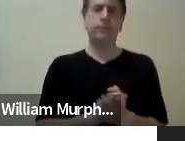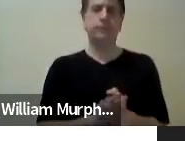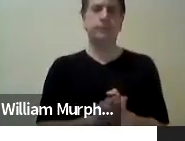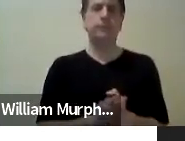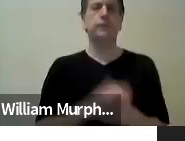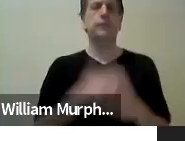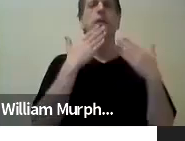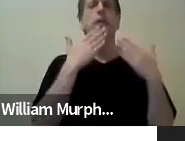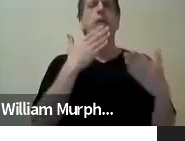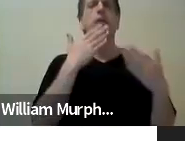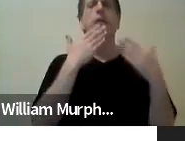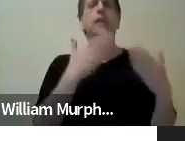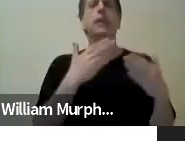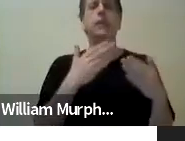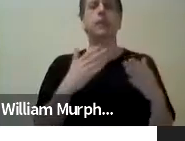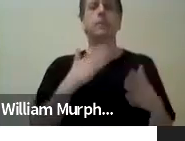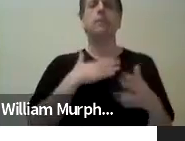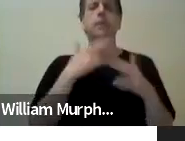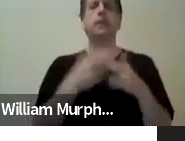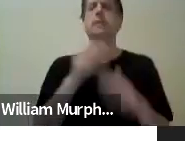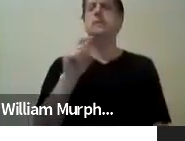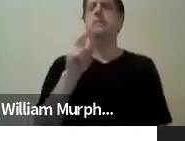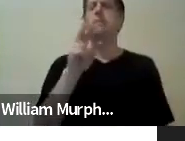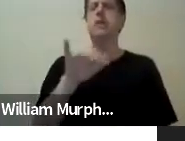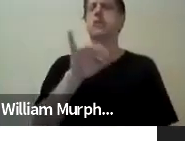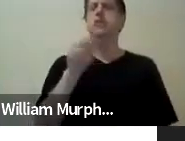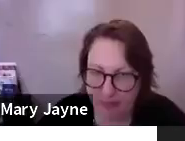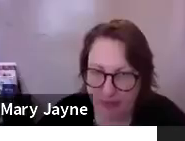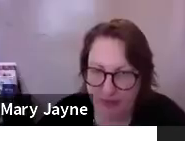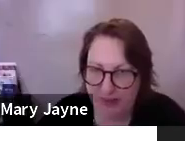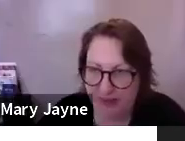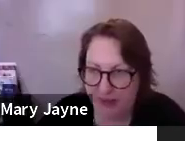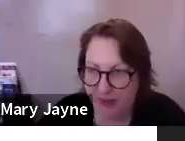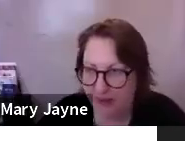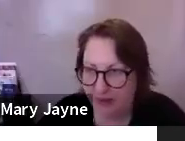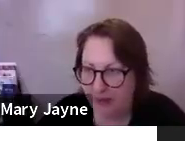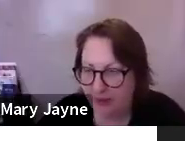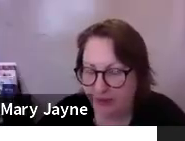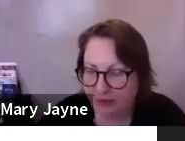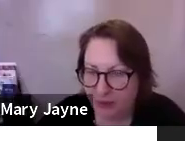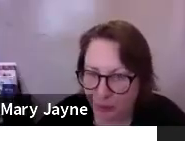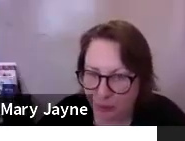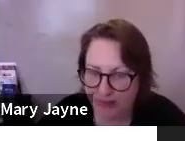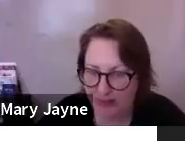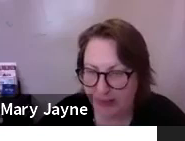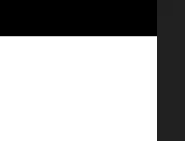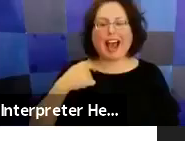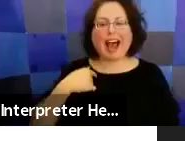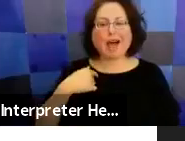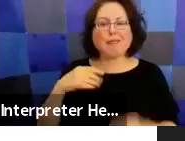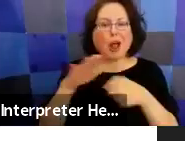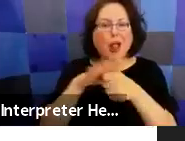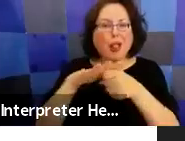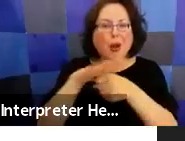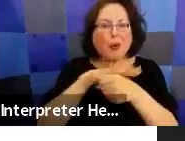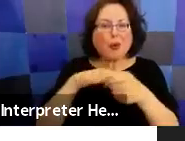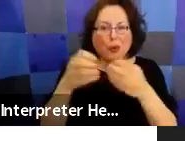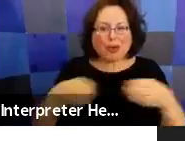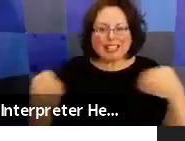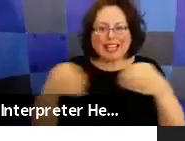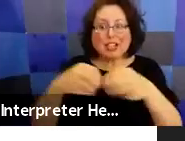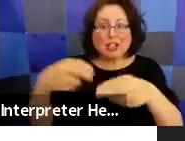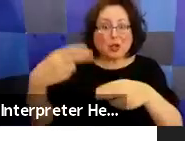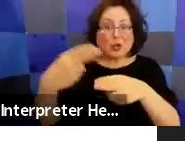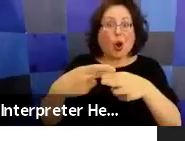Thank you, guys. My name is Mary Jane, a former interpreter translator and the founder of a local organization called Global Wordsmiths